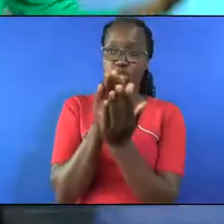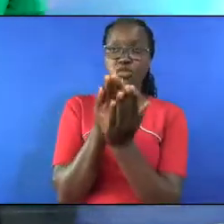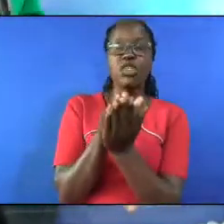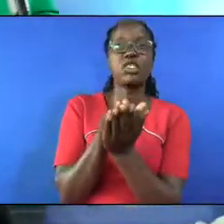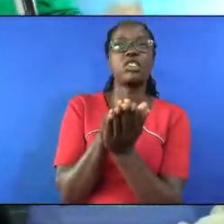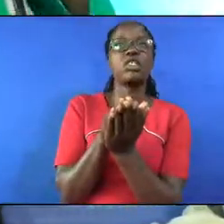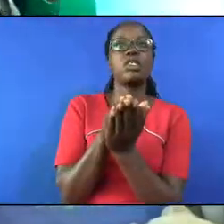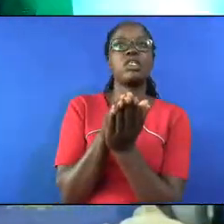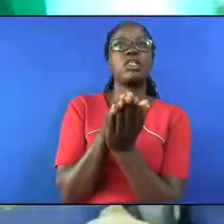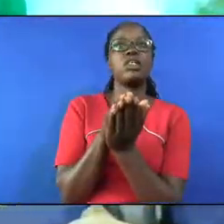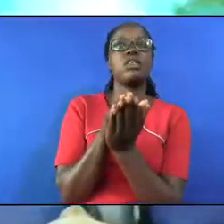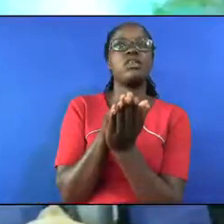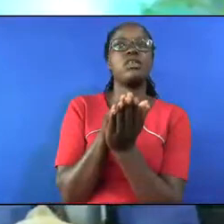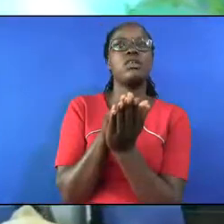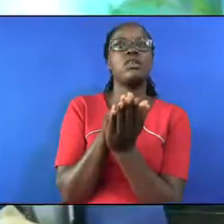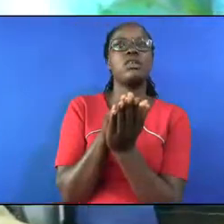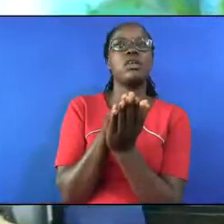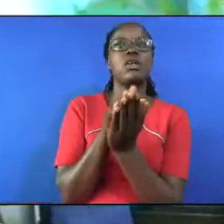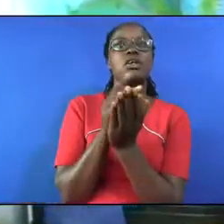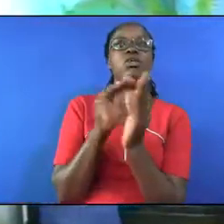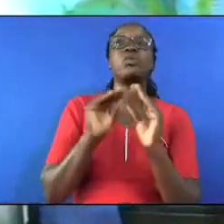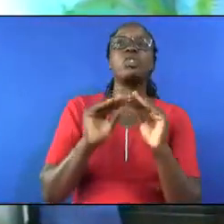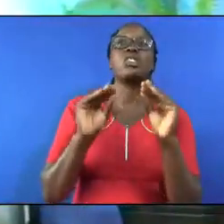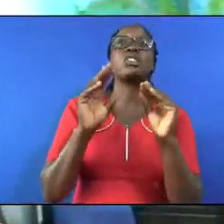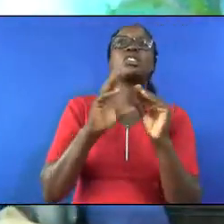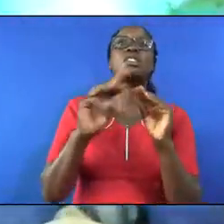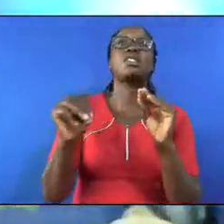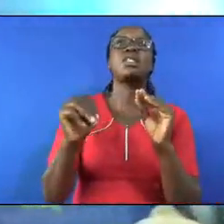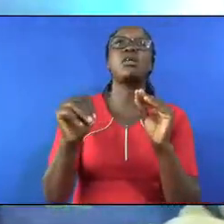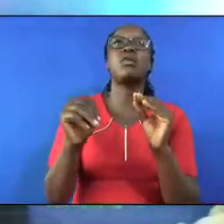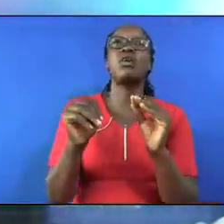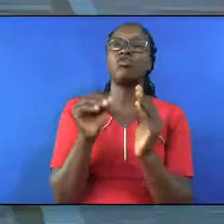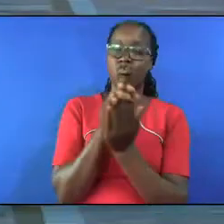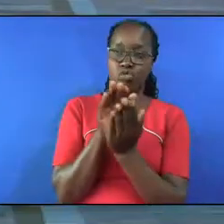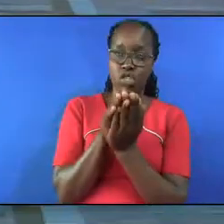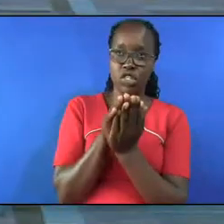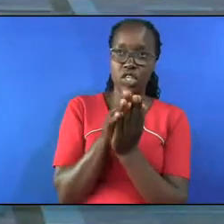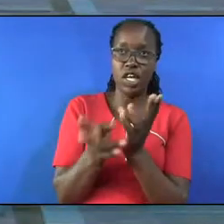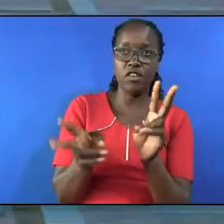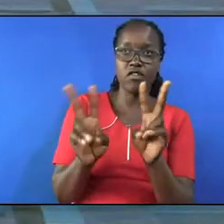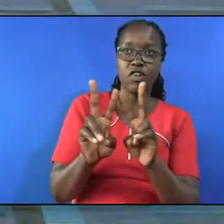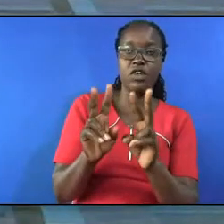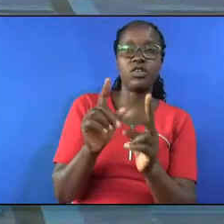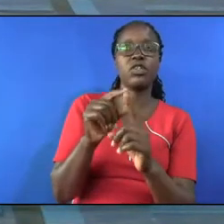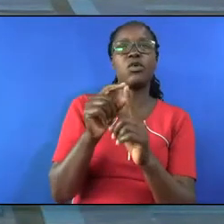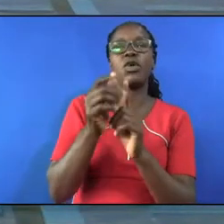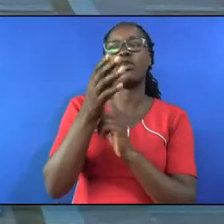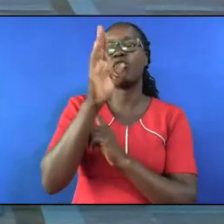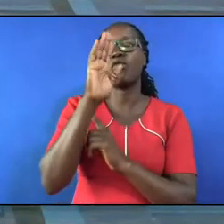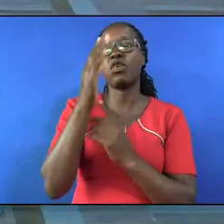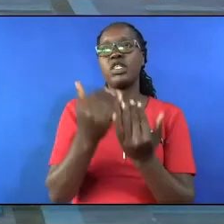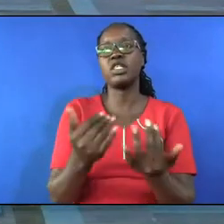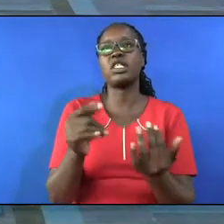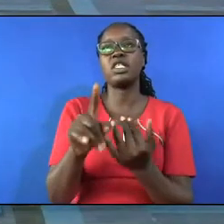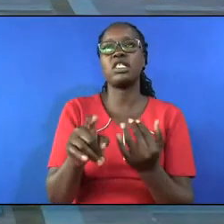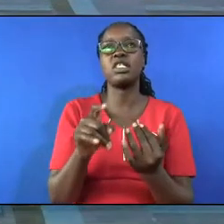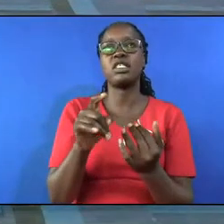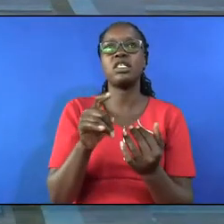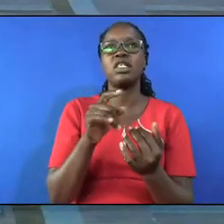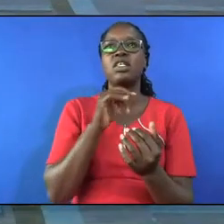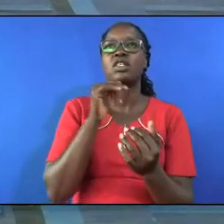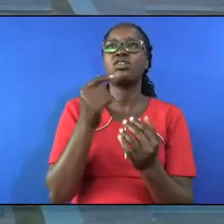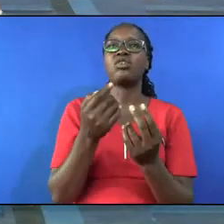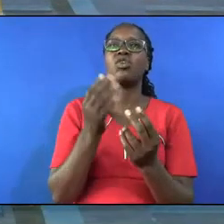is, there your heart is also. We need to teach them to treasure the word of God. And our children, what they need, they don't need